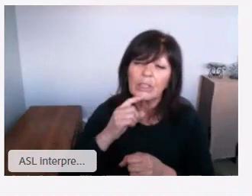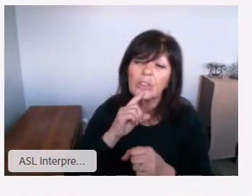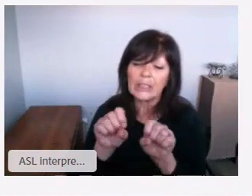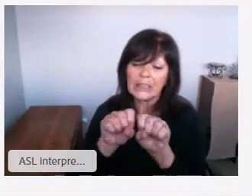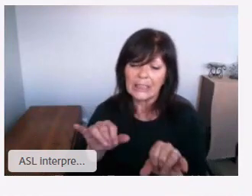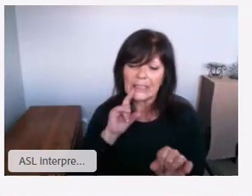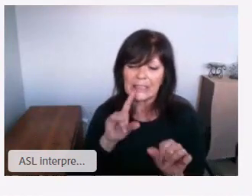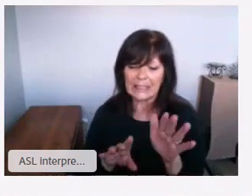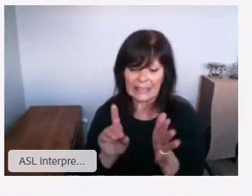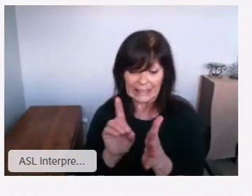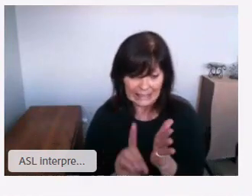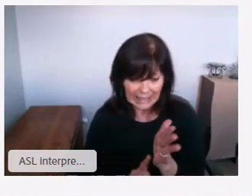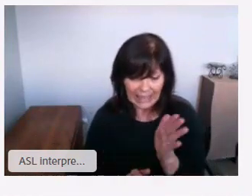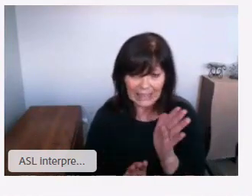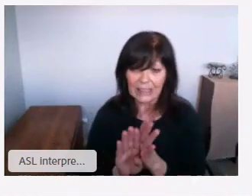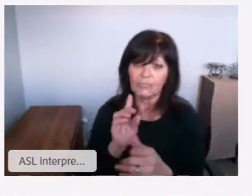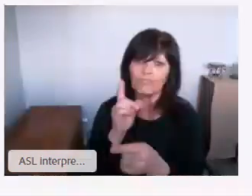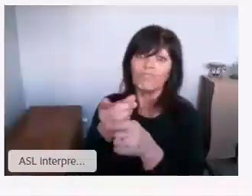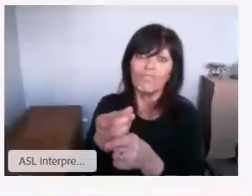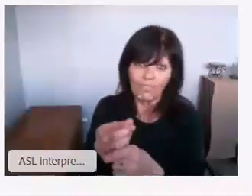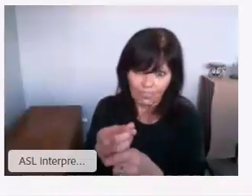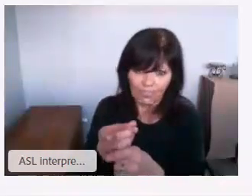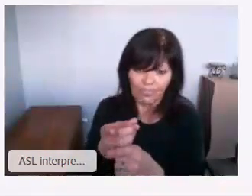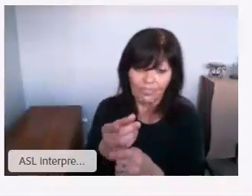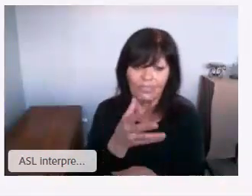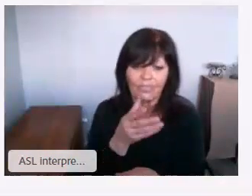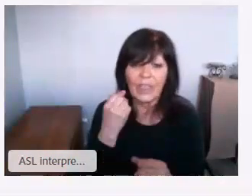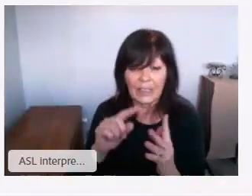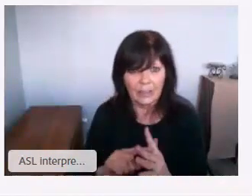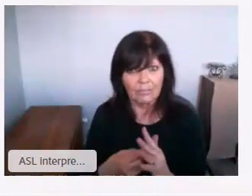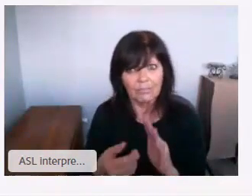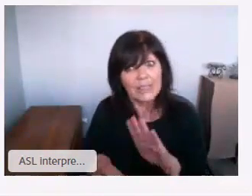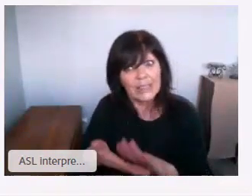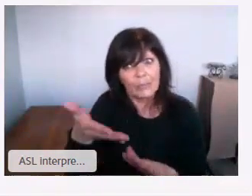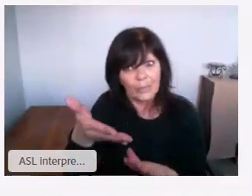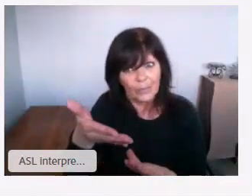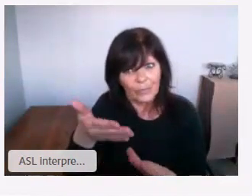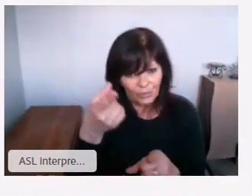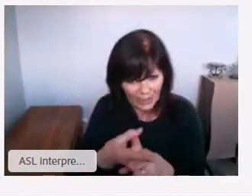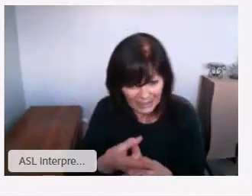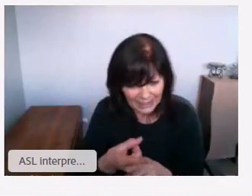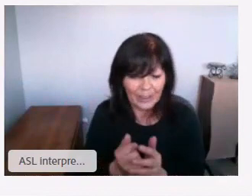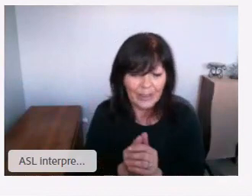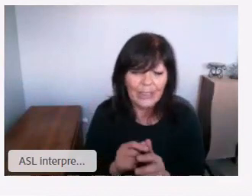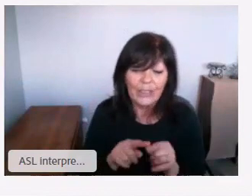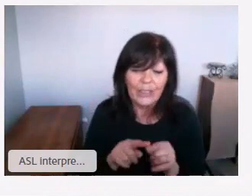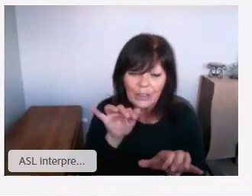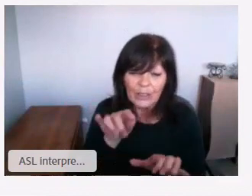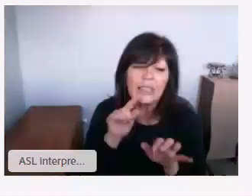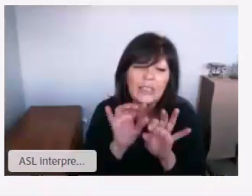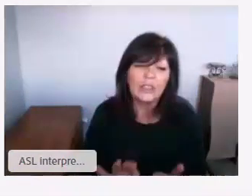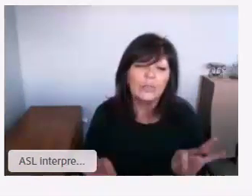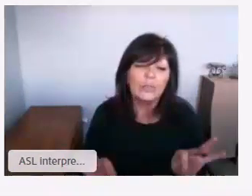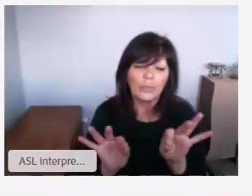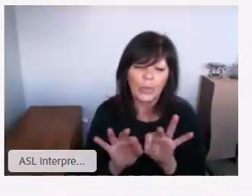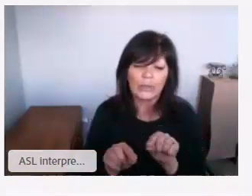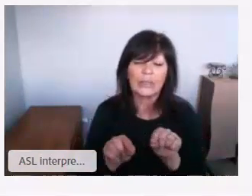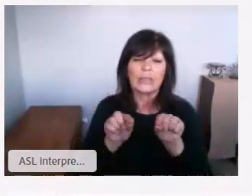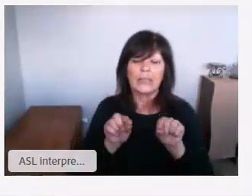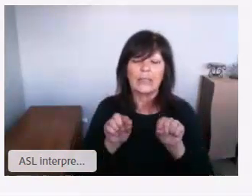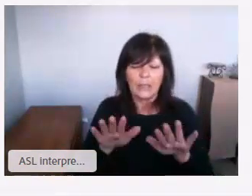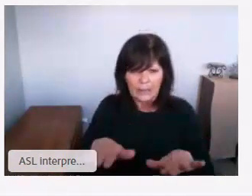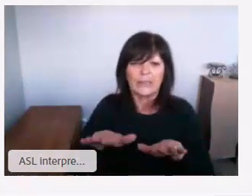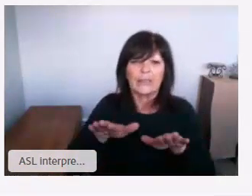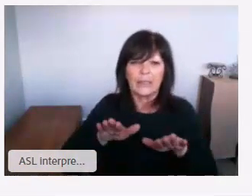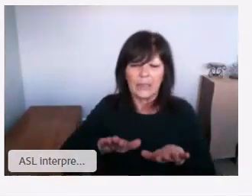developed correctly and ultimately deployed correctly. To do so, it's important to take a step back and provide some background information